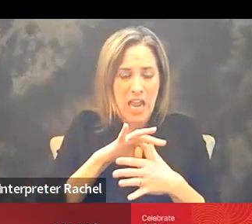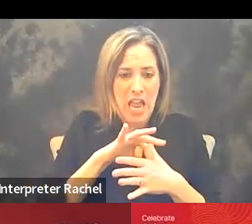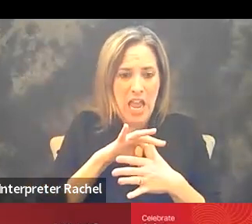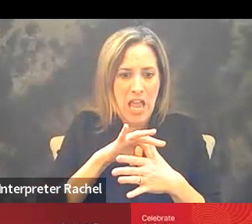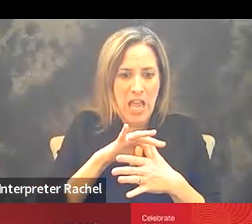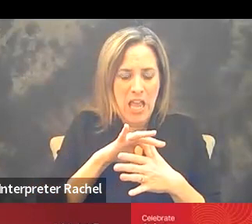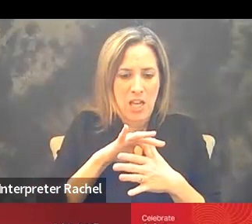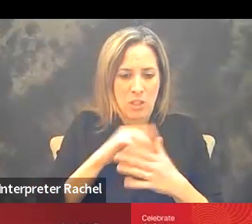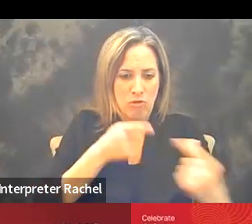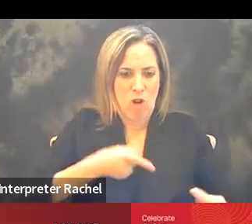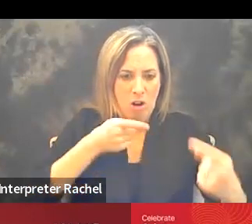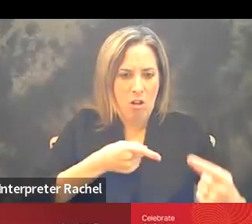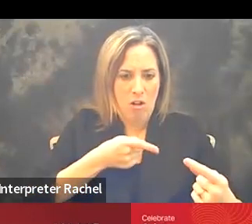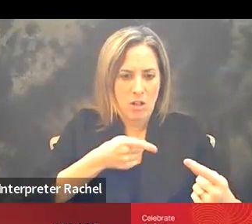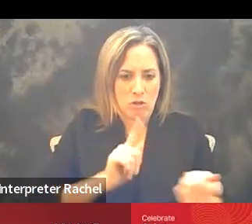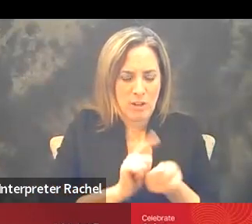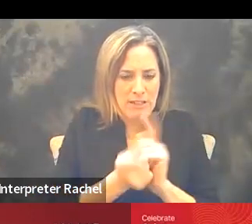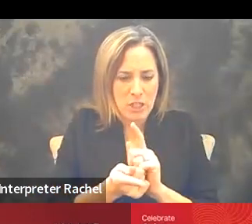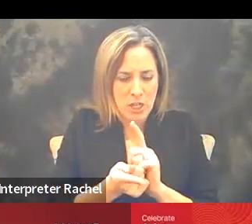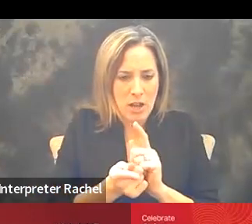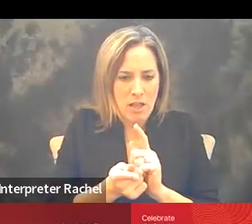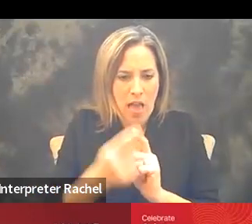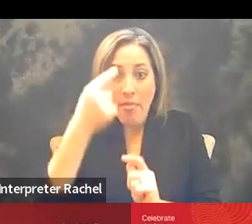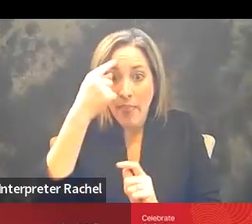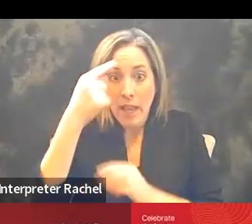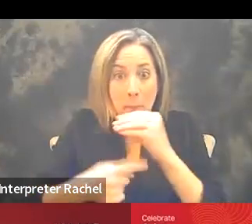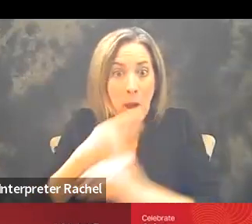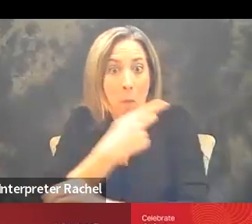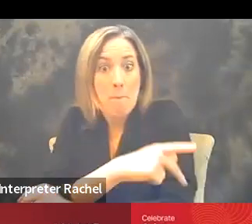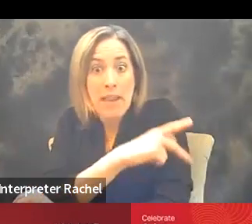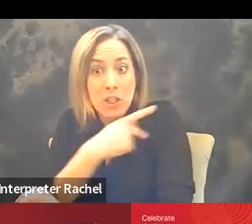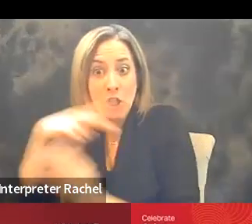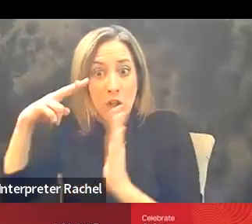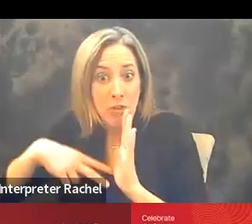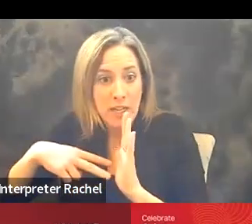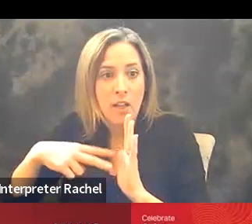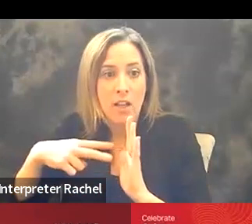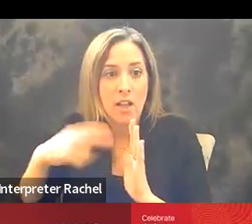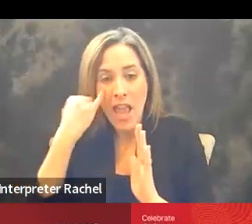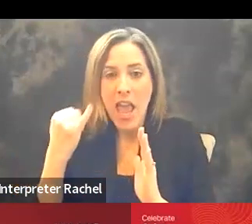the other side doing, and what are they signing really? We